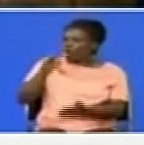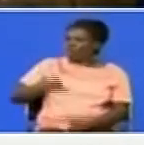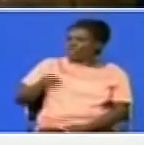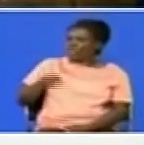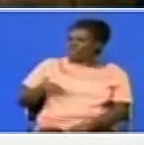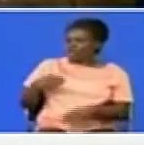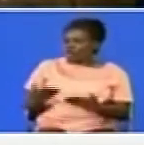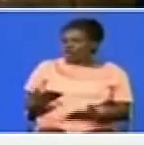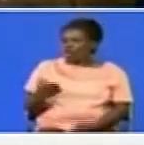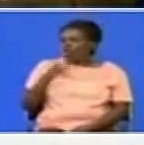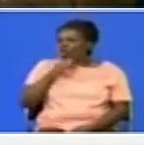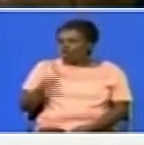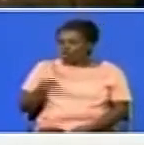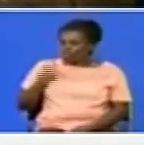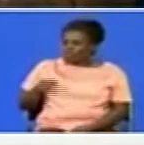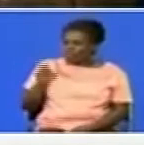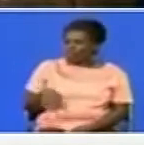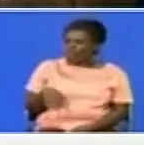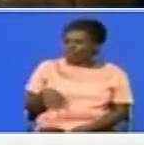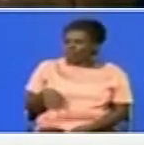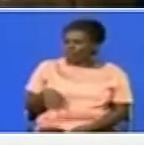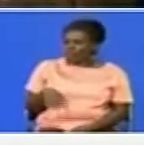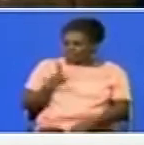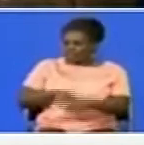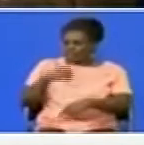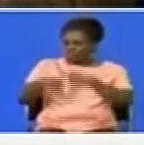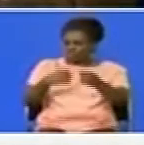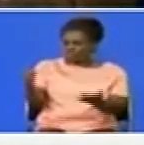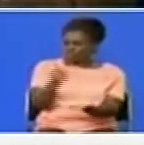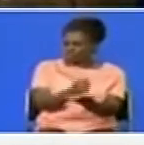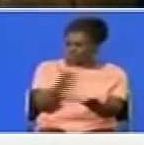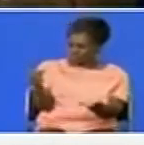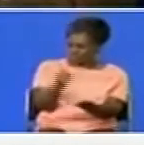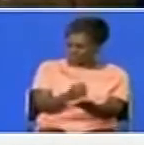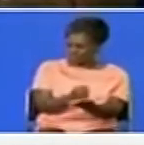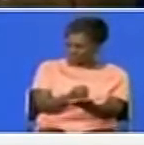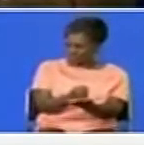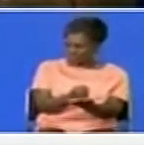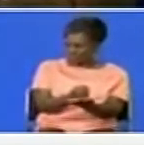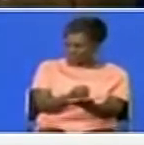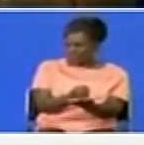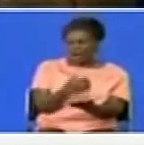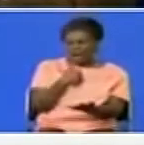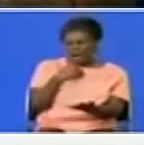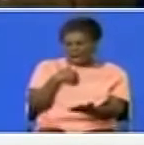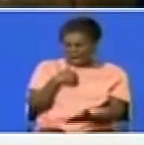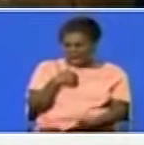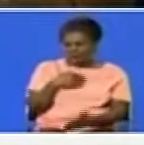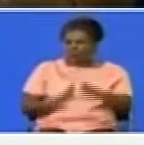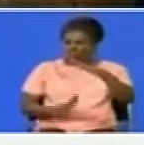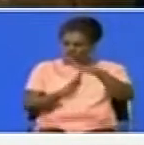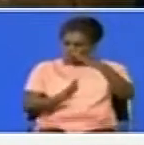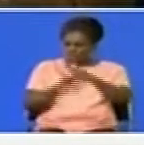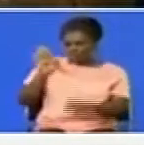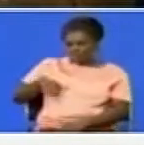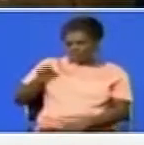more older people as opposed to younger ones as we carry on with these appointments? There are more senior women who are also in retirement with